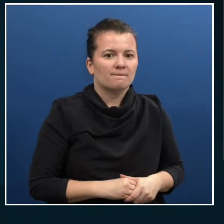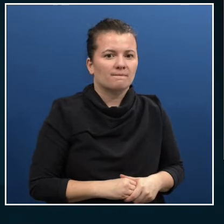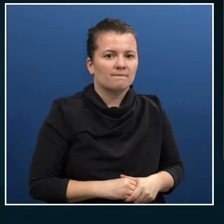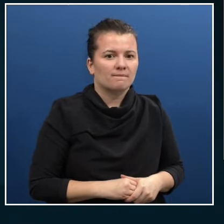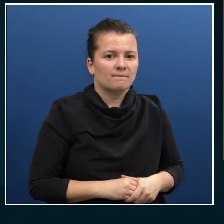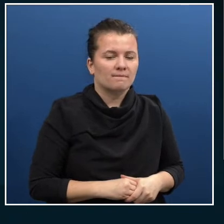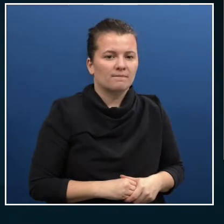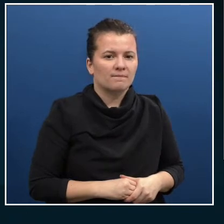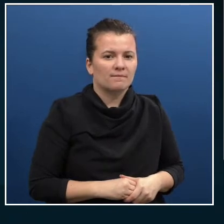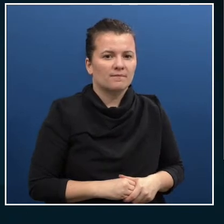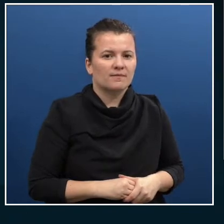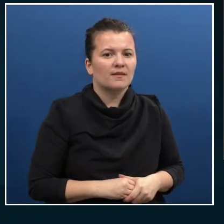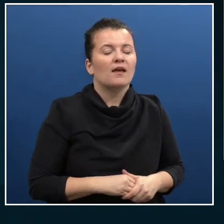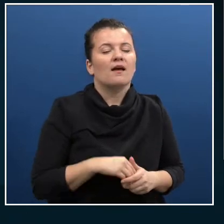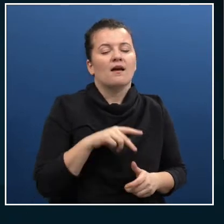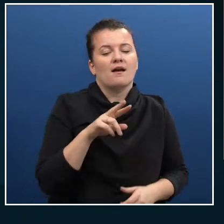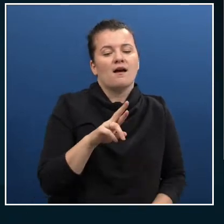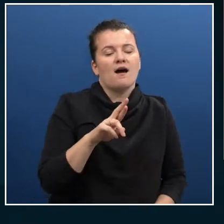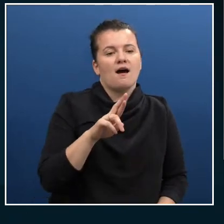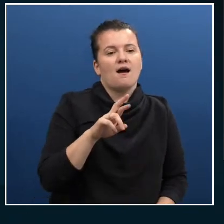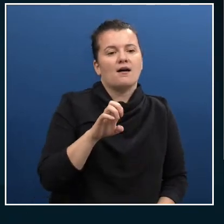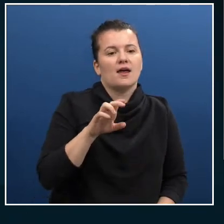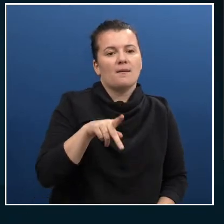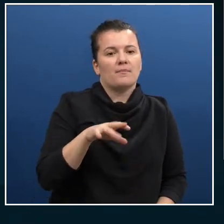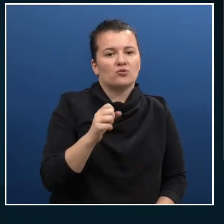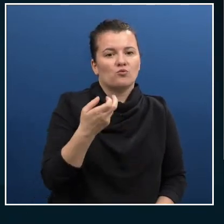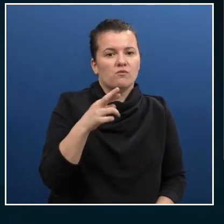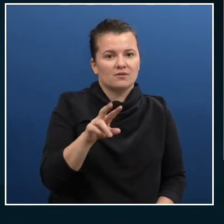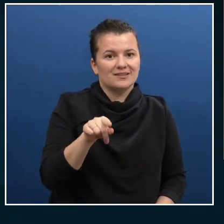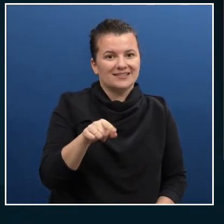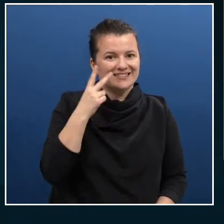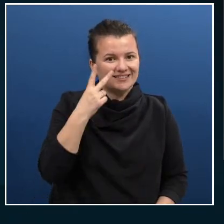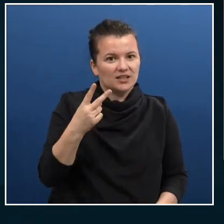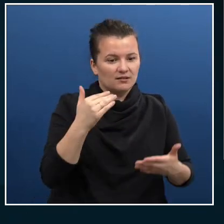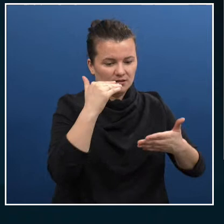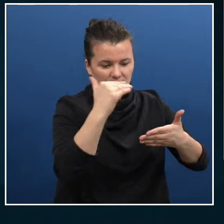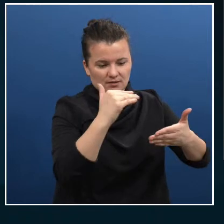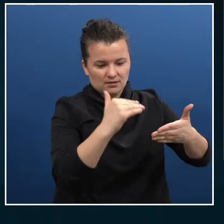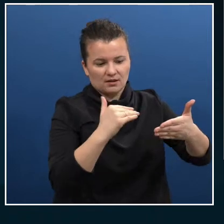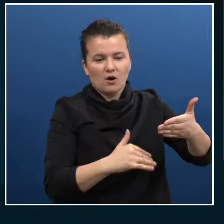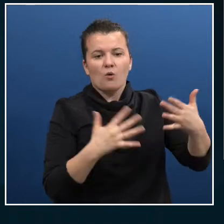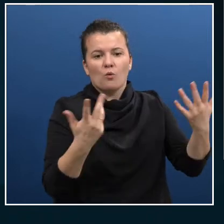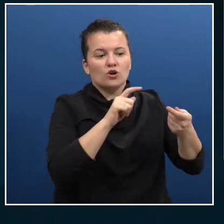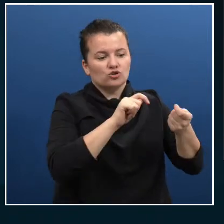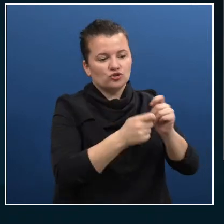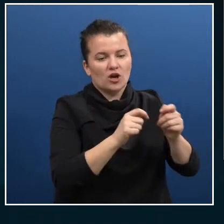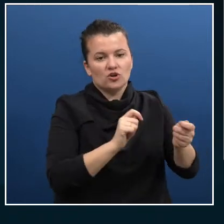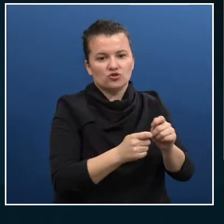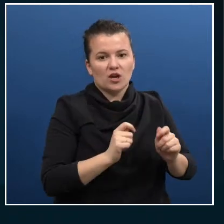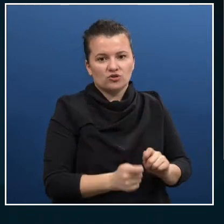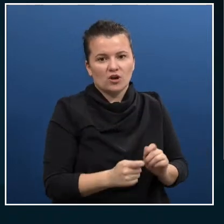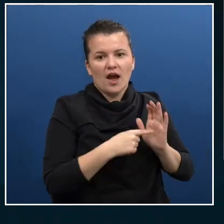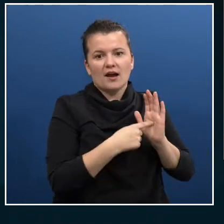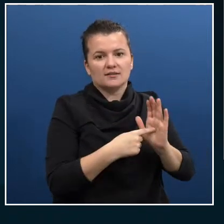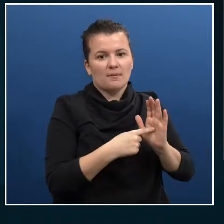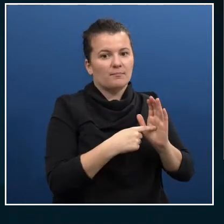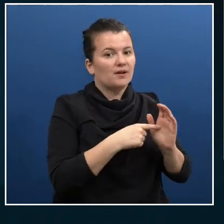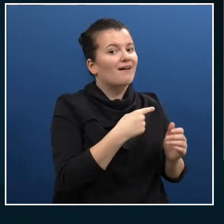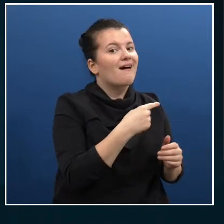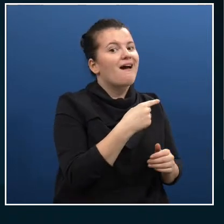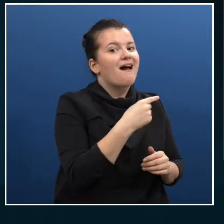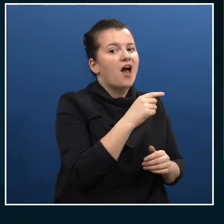repository to see what happens, and you see that it's changing from green to yellow, and there is